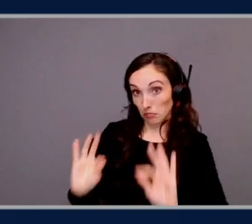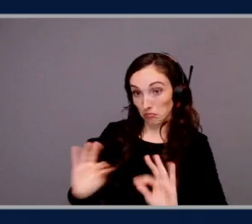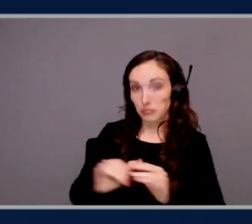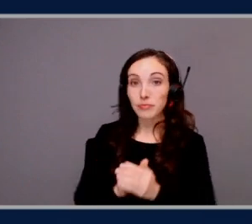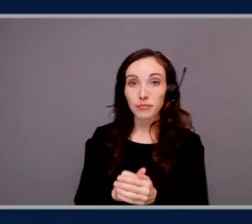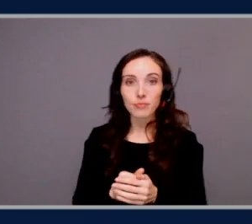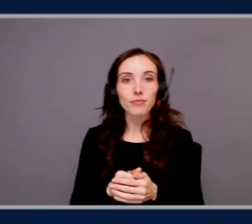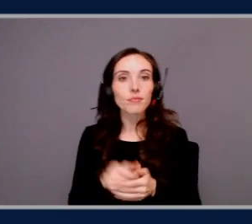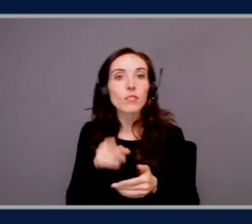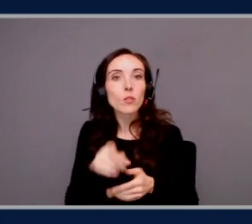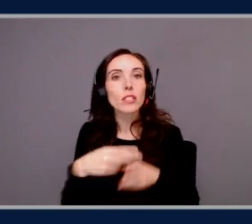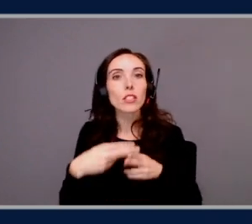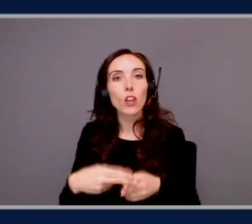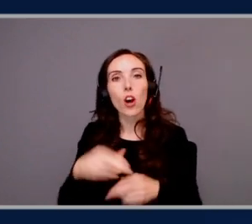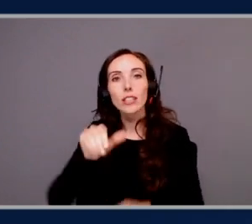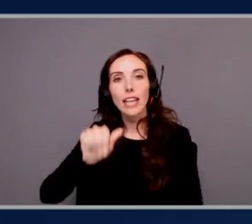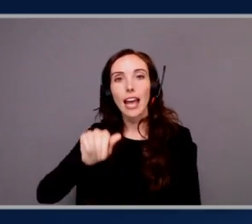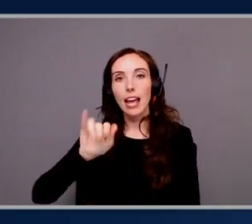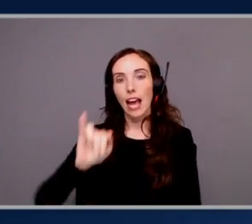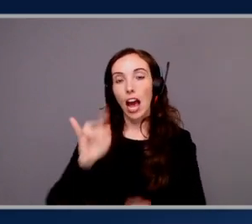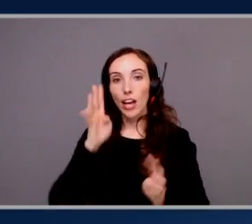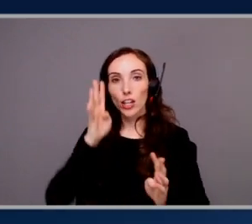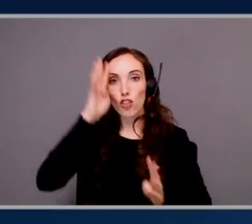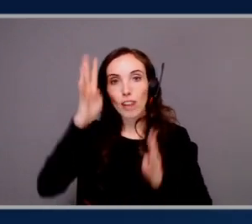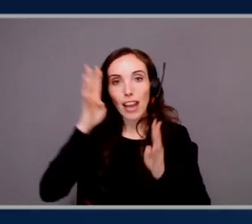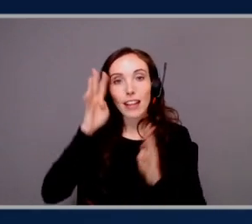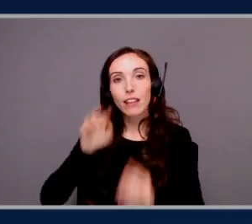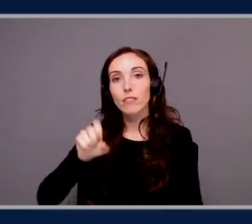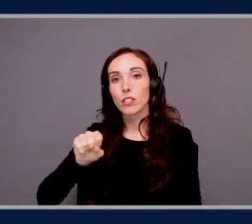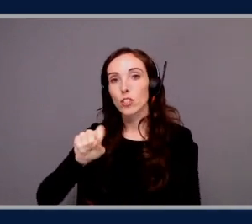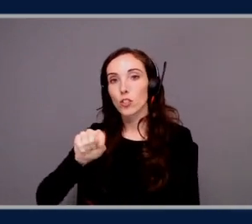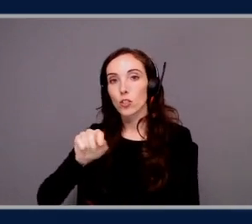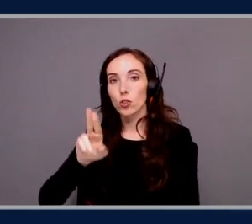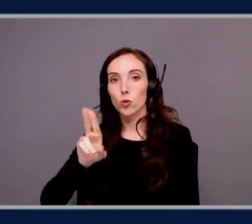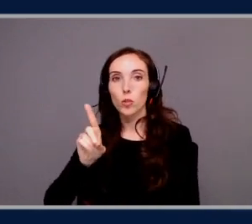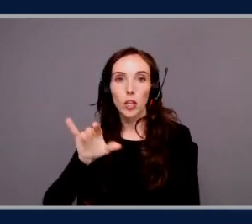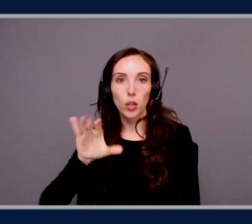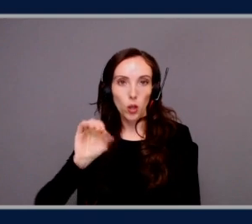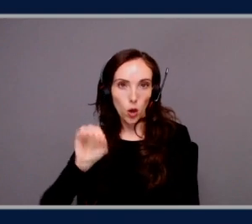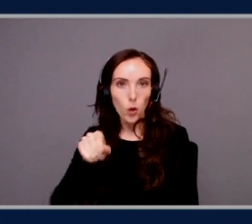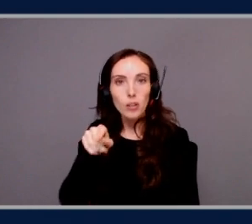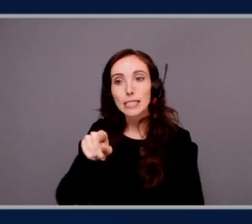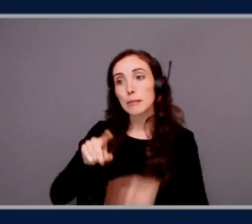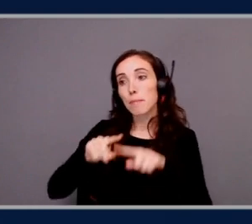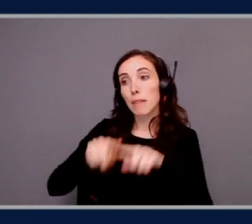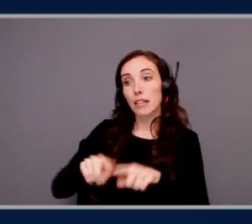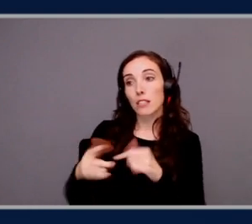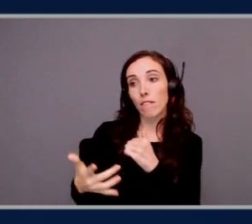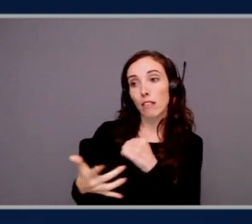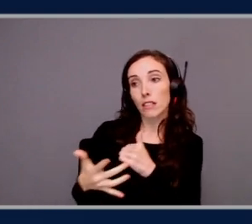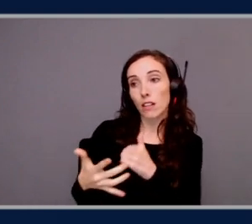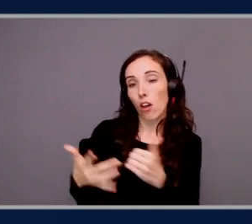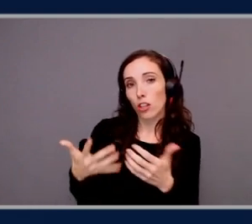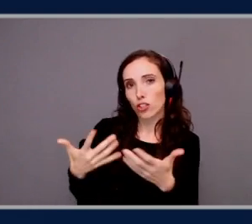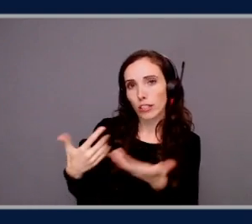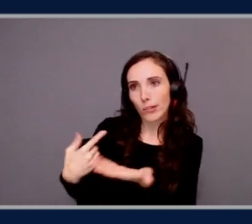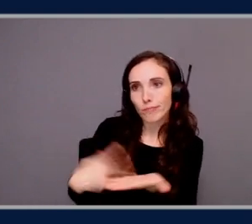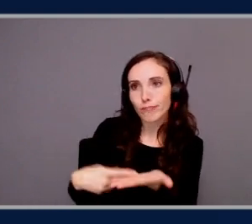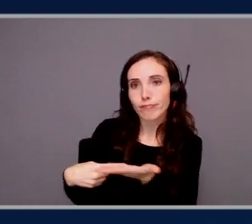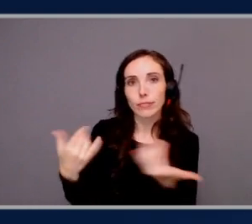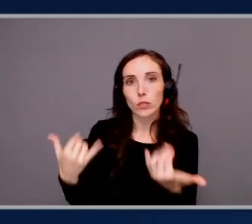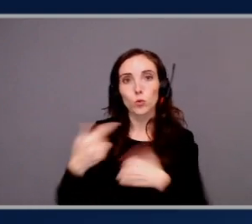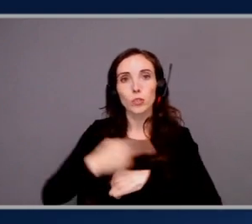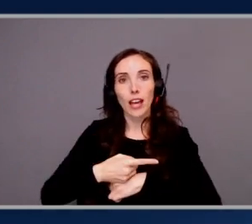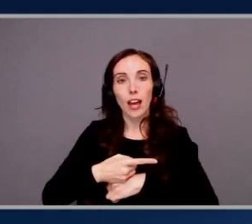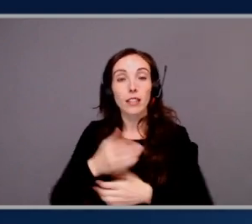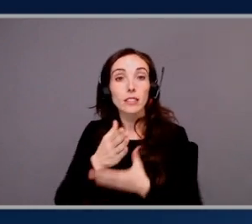tool called AI Creative Studio. This is actually based on some of the technology that was talked about today. Some of those new foundation models